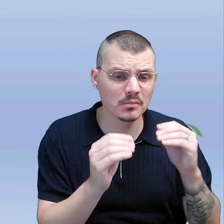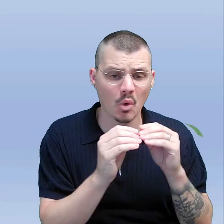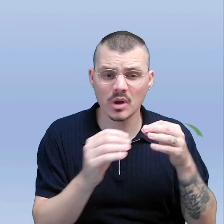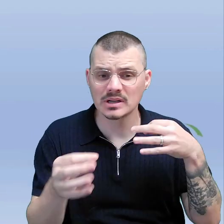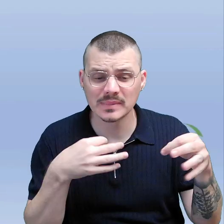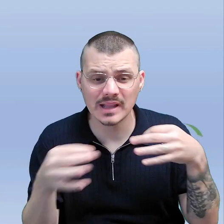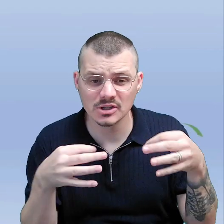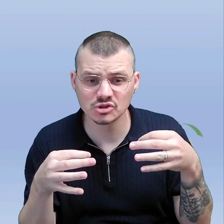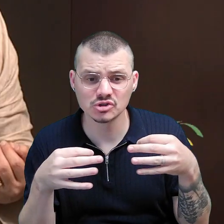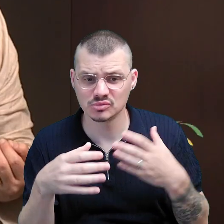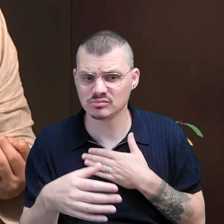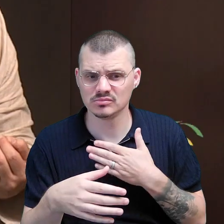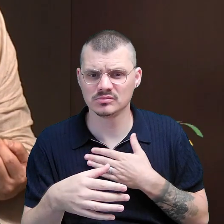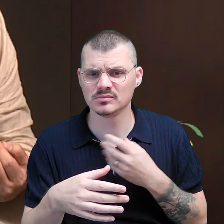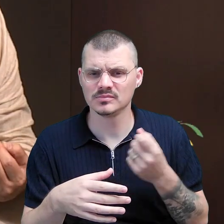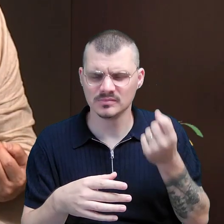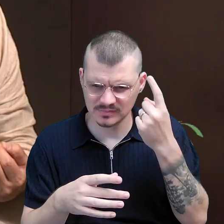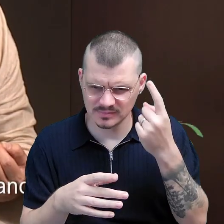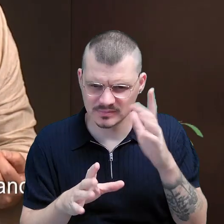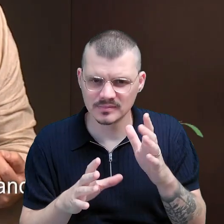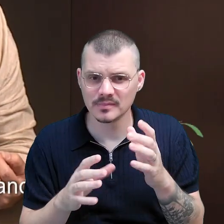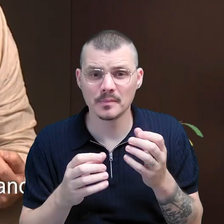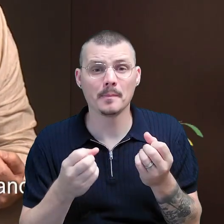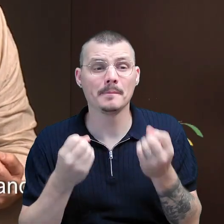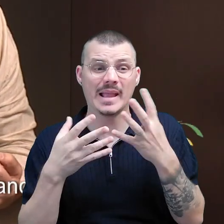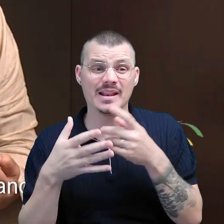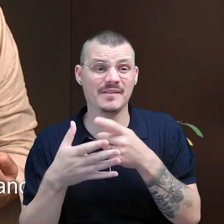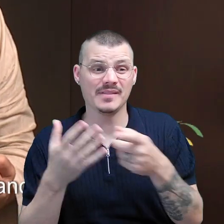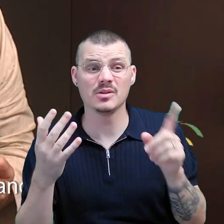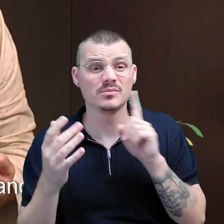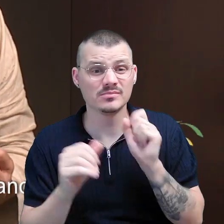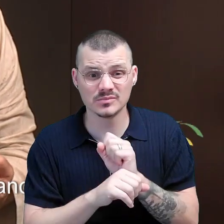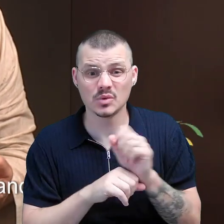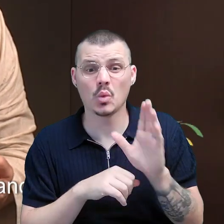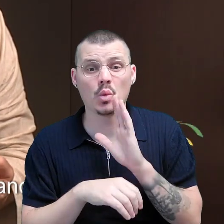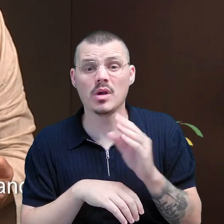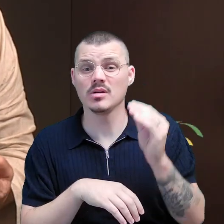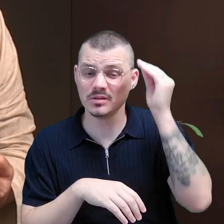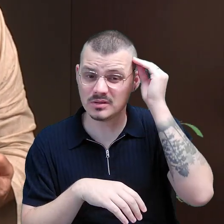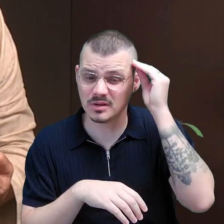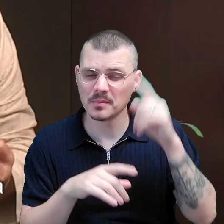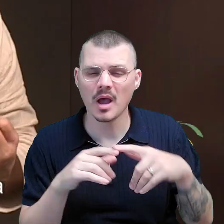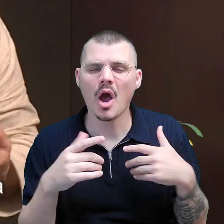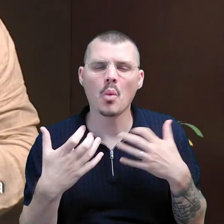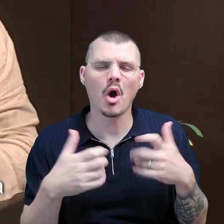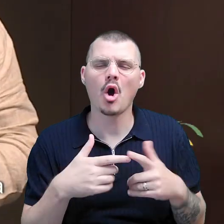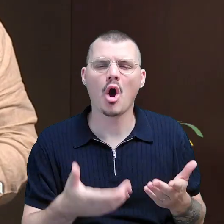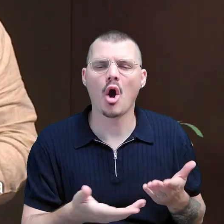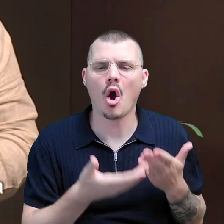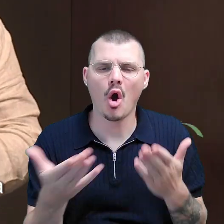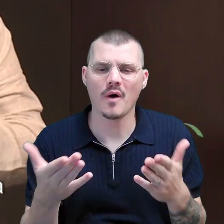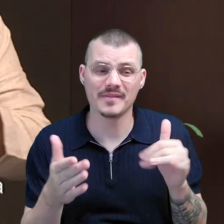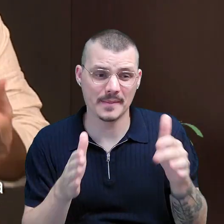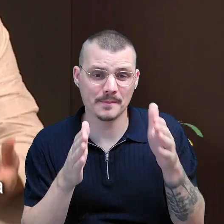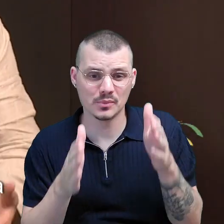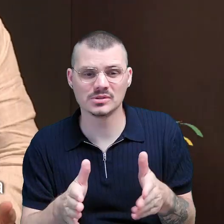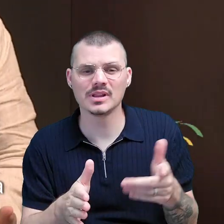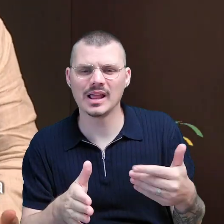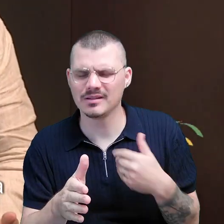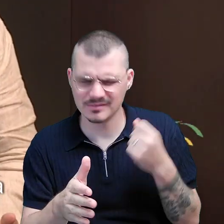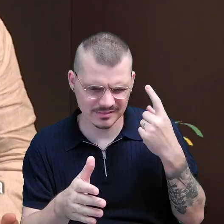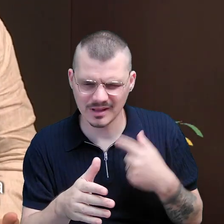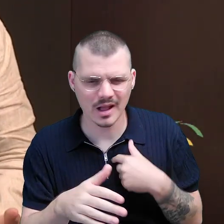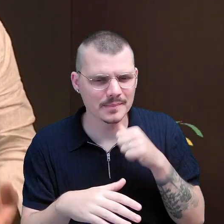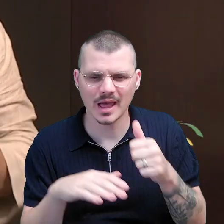extra explanations, keeping in mind that very little of it may land, but I want to offer the person